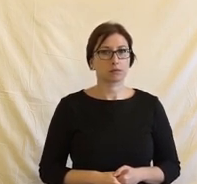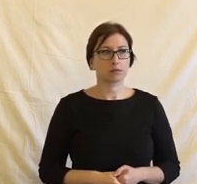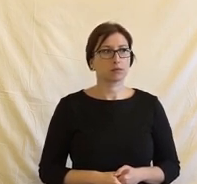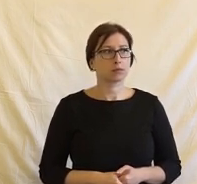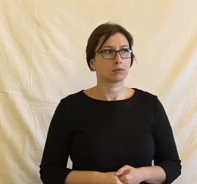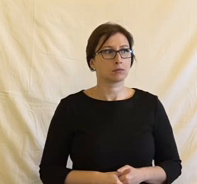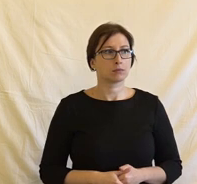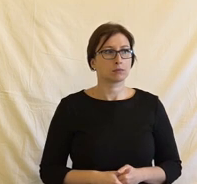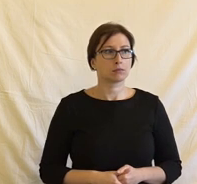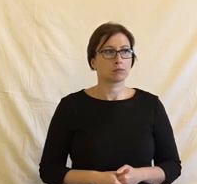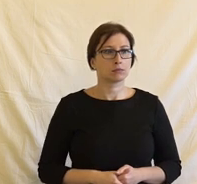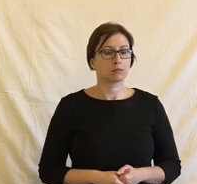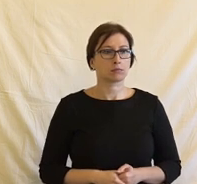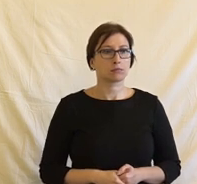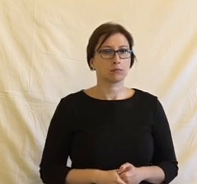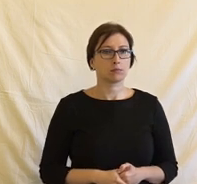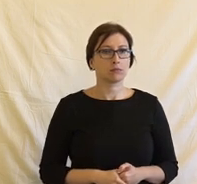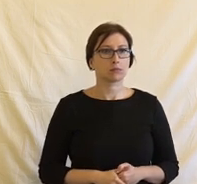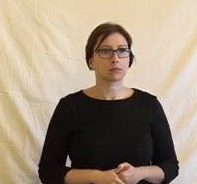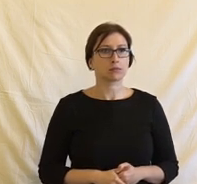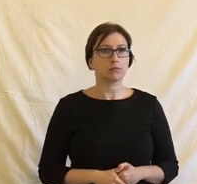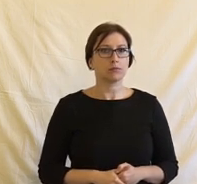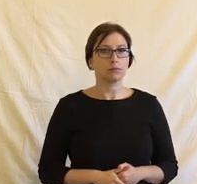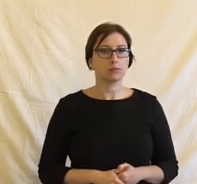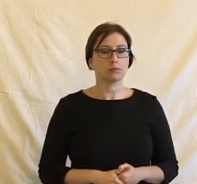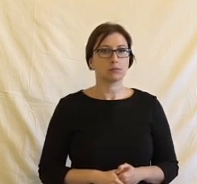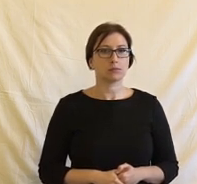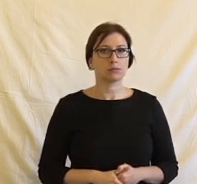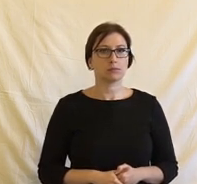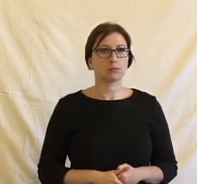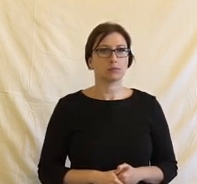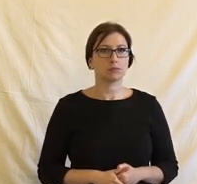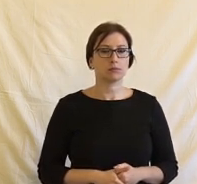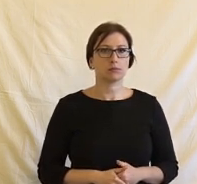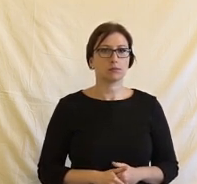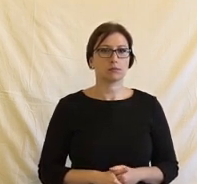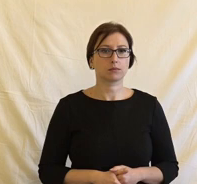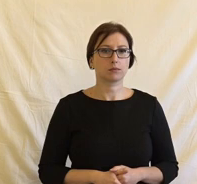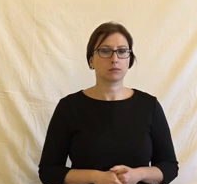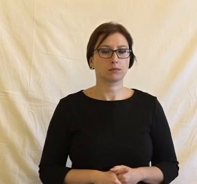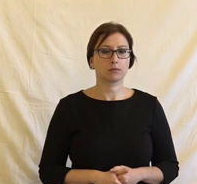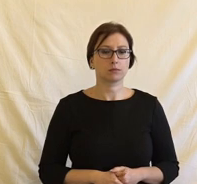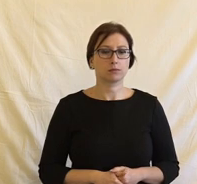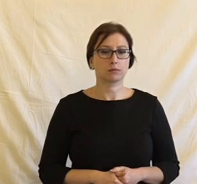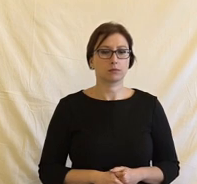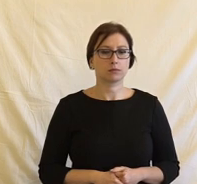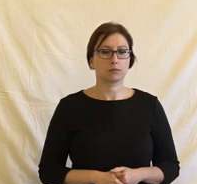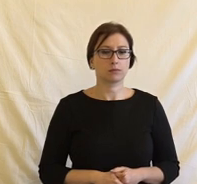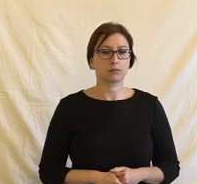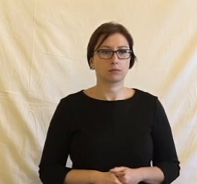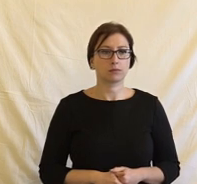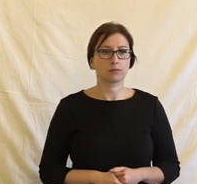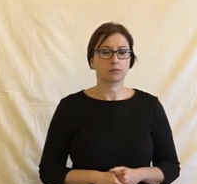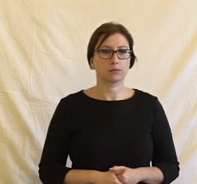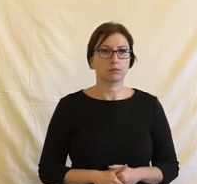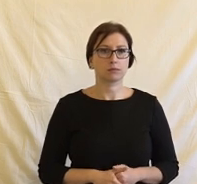what they're seeing is that nobody are really paying with cash. So there is, of course, a cost